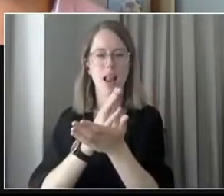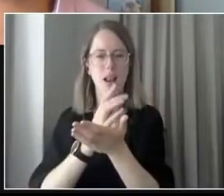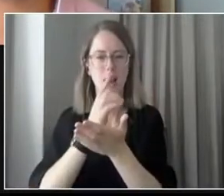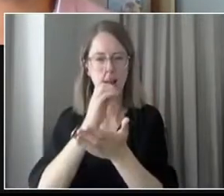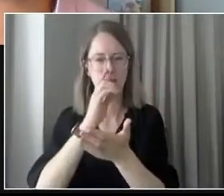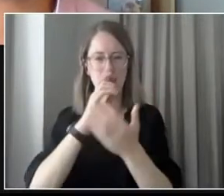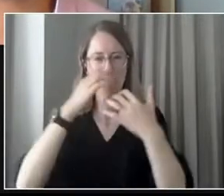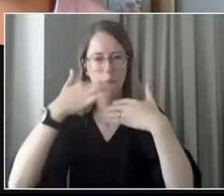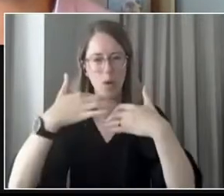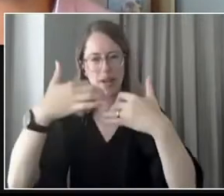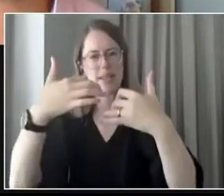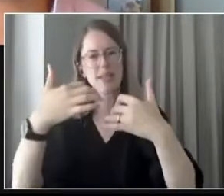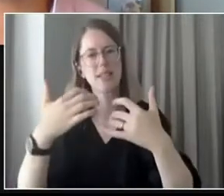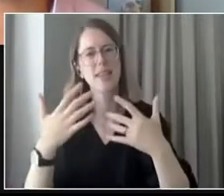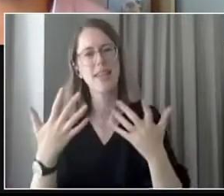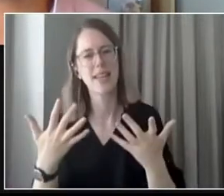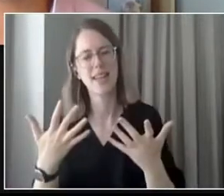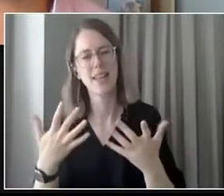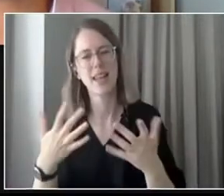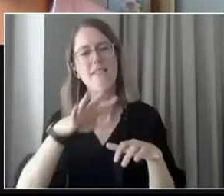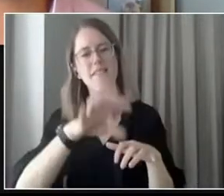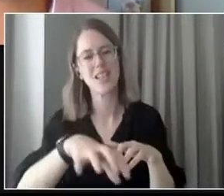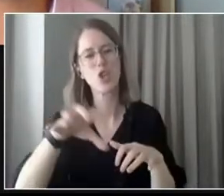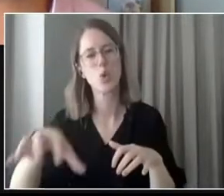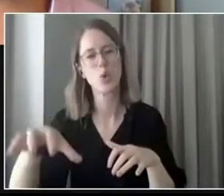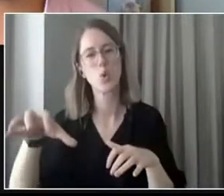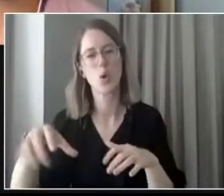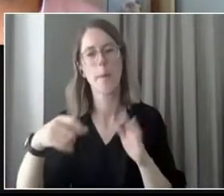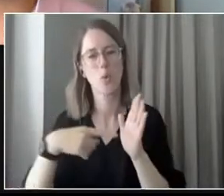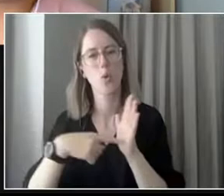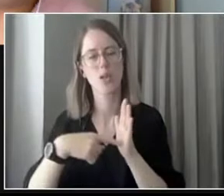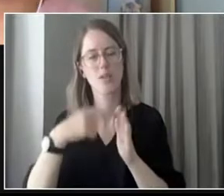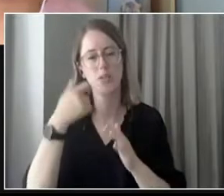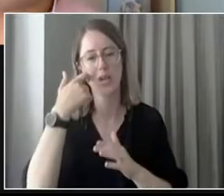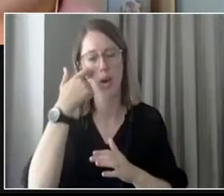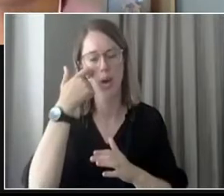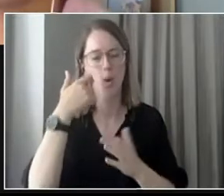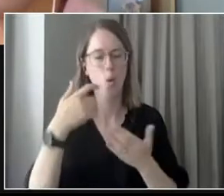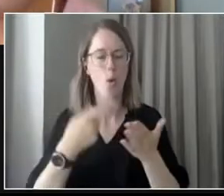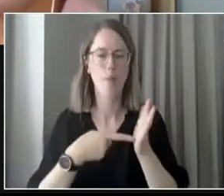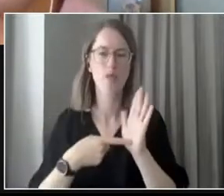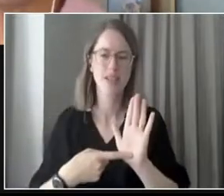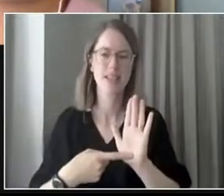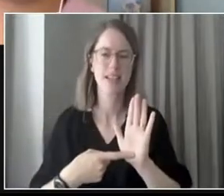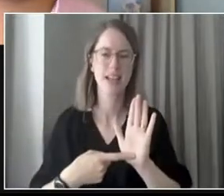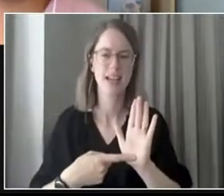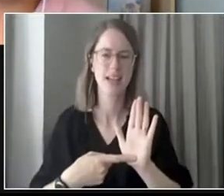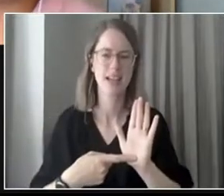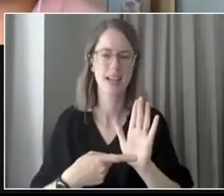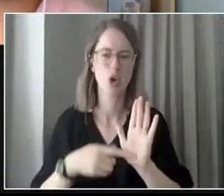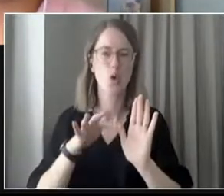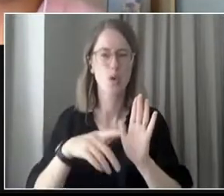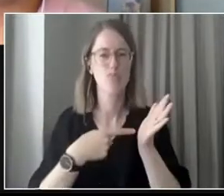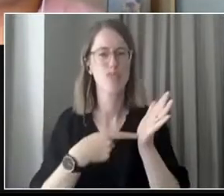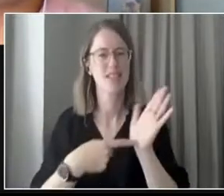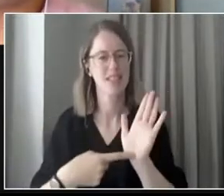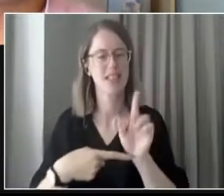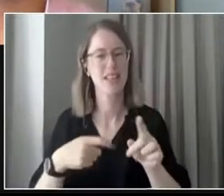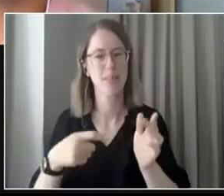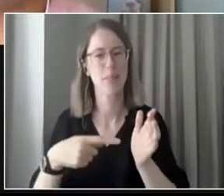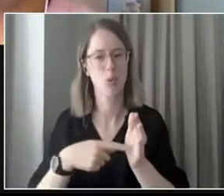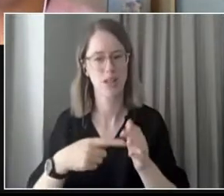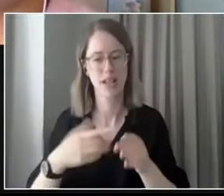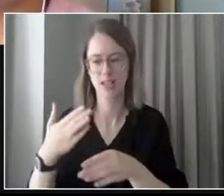audience, venue is as much as important, or presenting organization is as much as important as the actual work